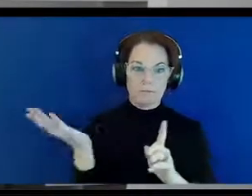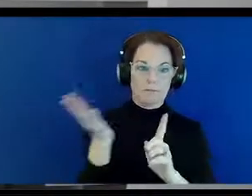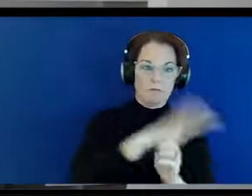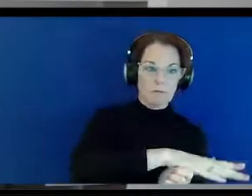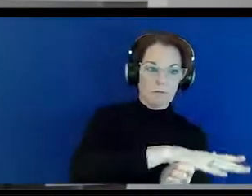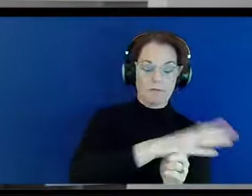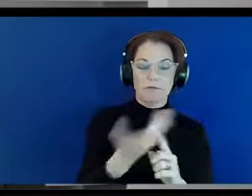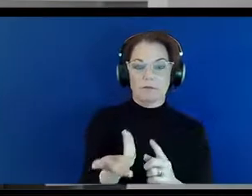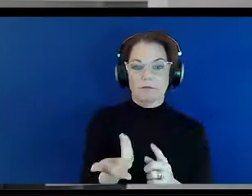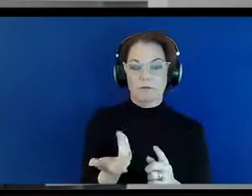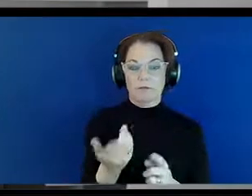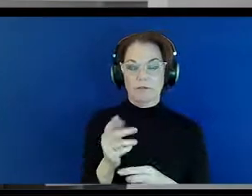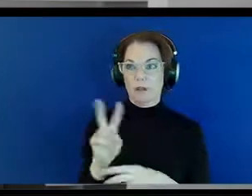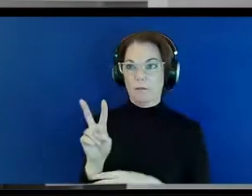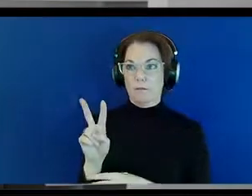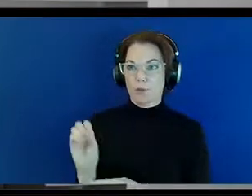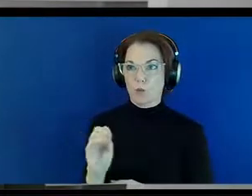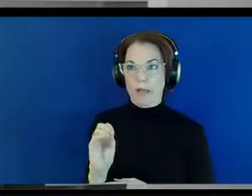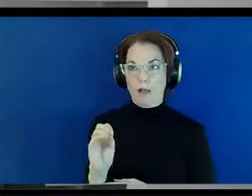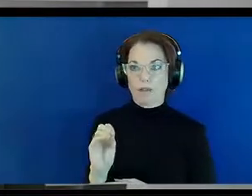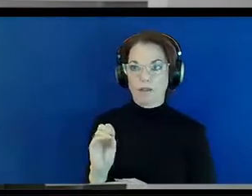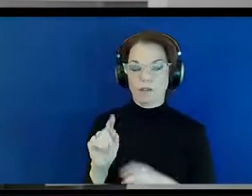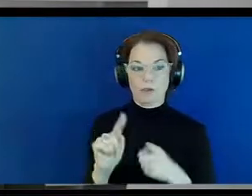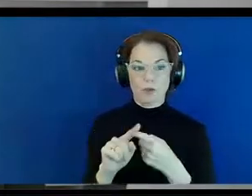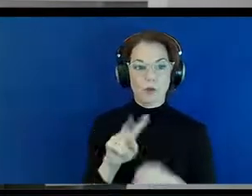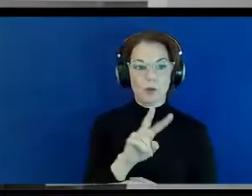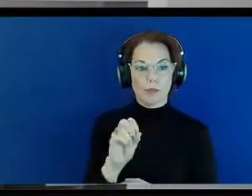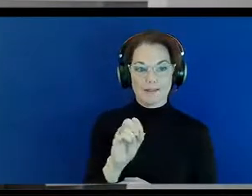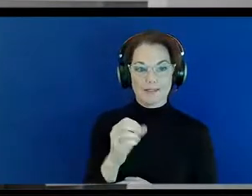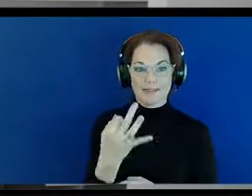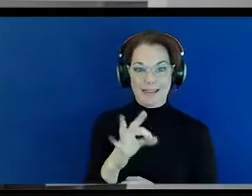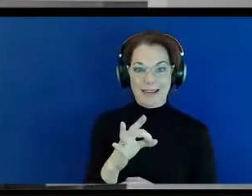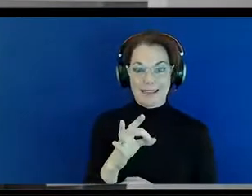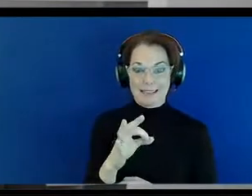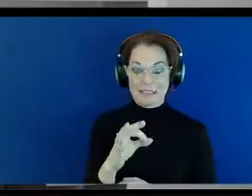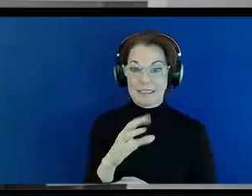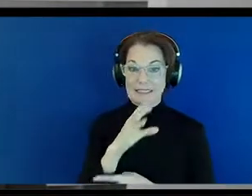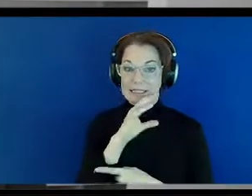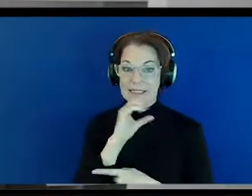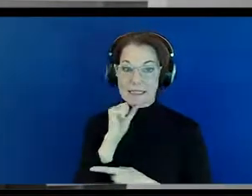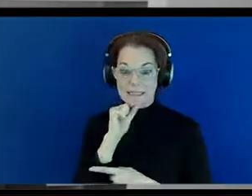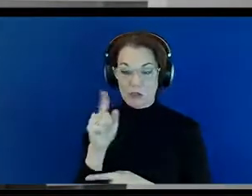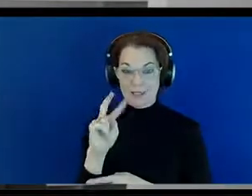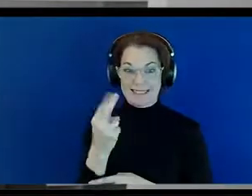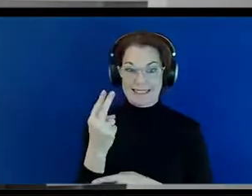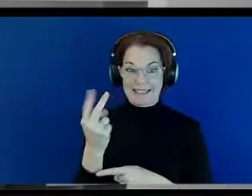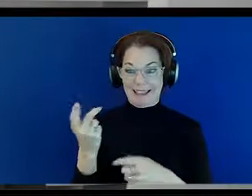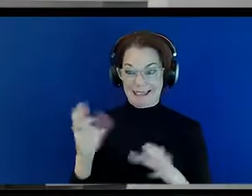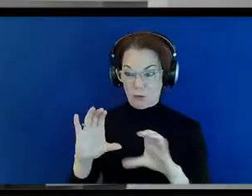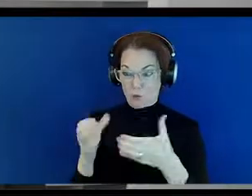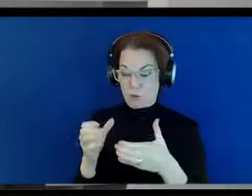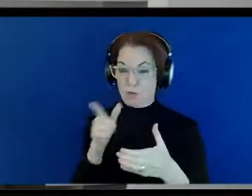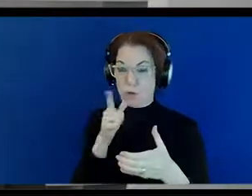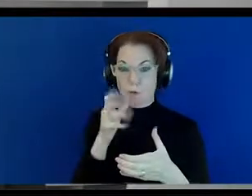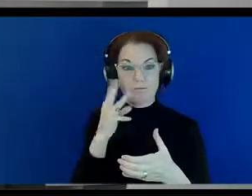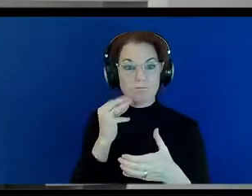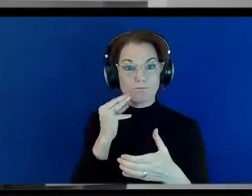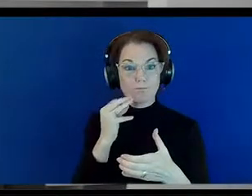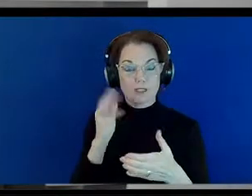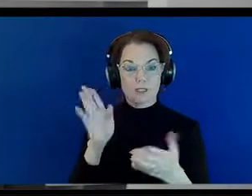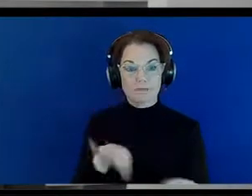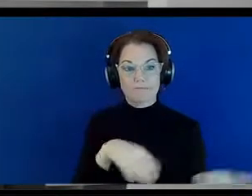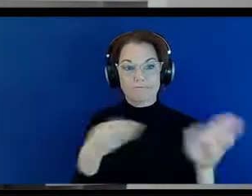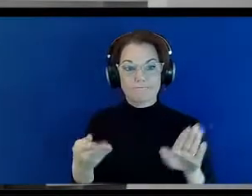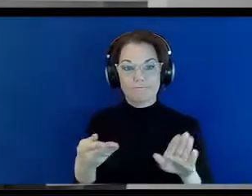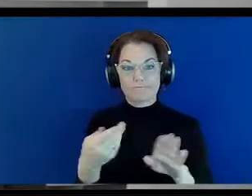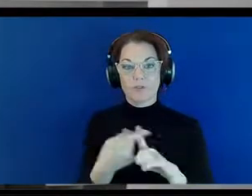2000 to 2019, seniors were the second largest age group who sustained fatal injury caused by tip-over